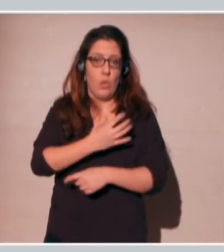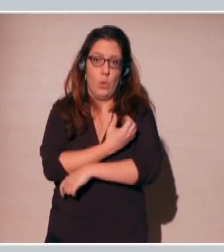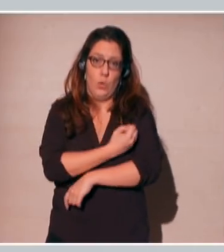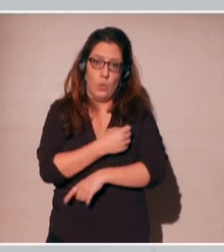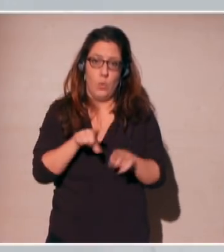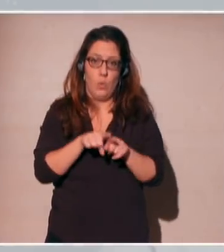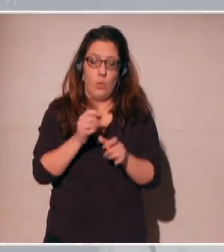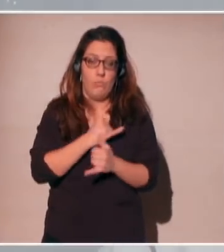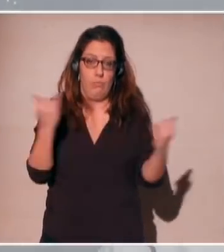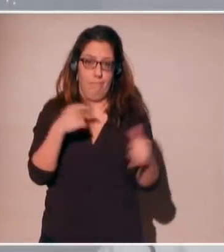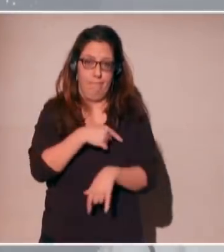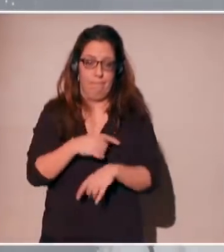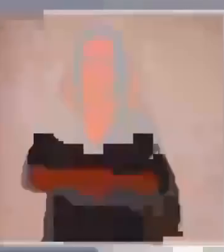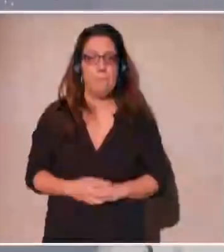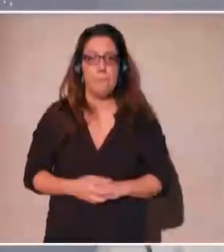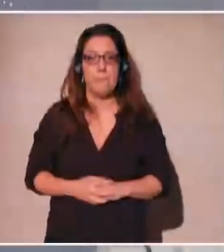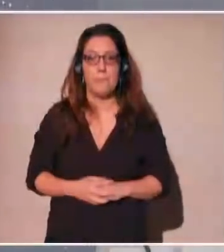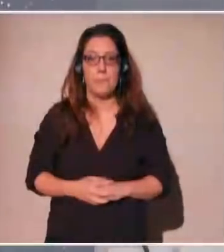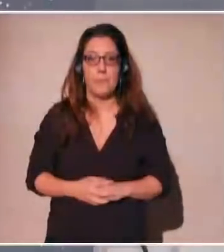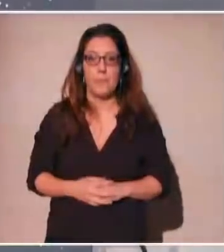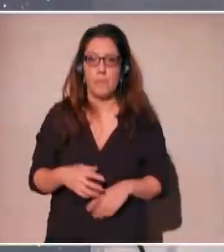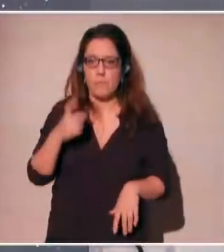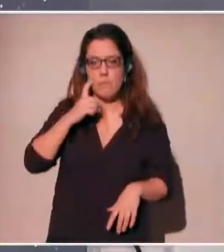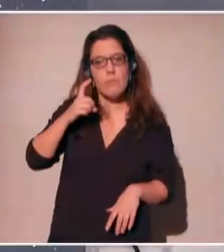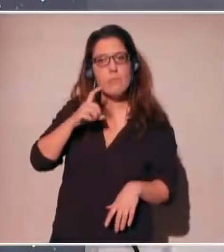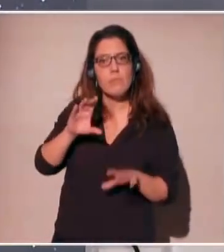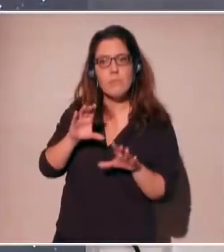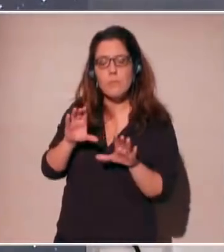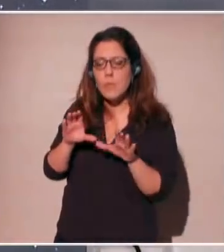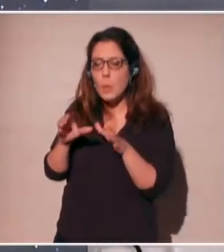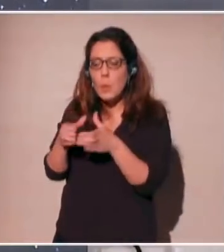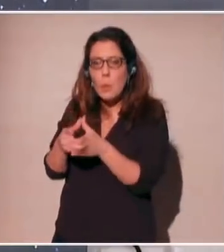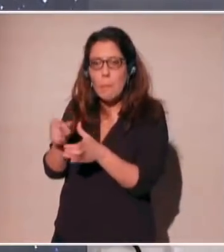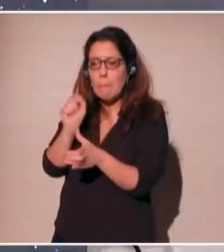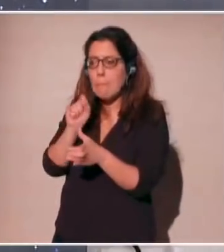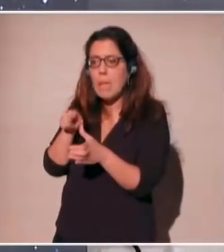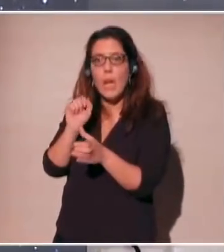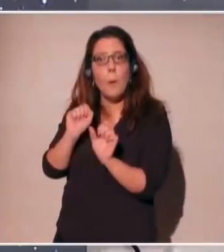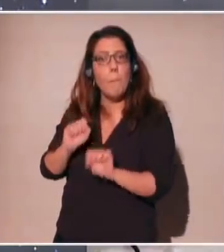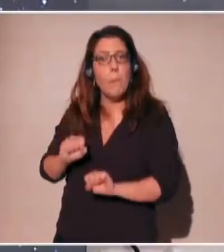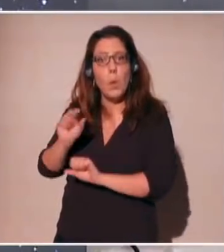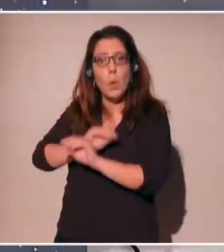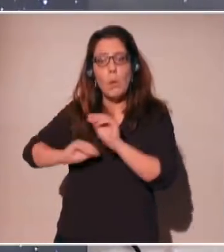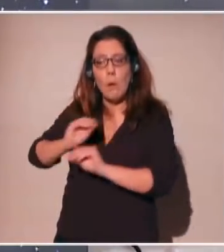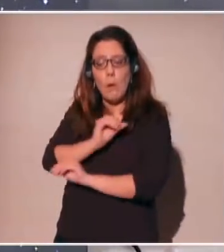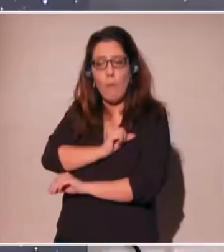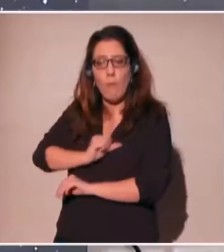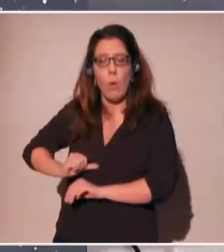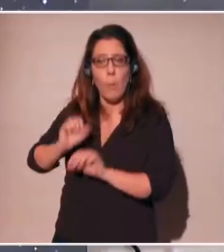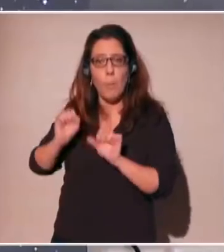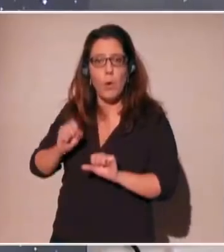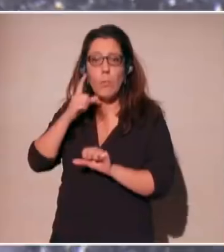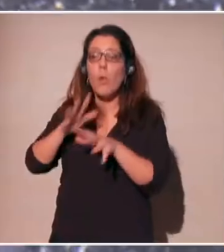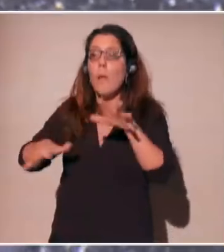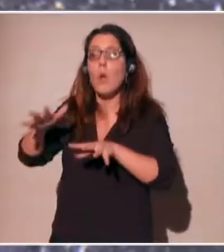subgroup the very intensive treatment. And we said that's good on average. What happens when we do individual modeling